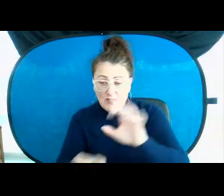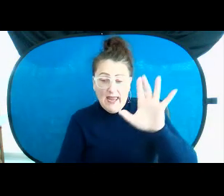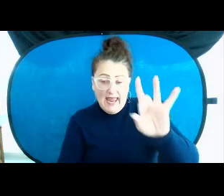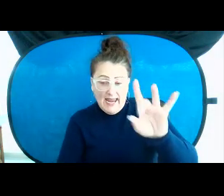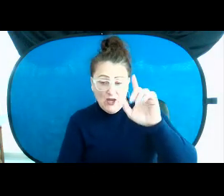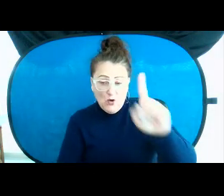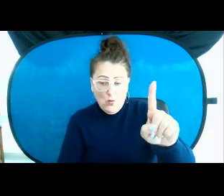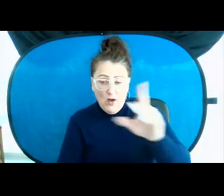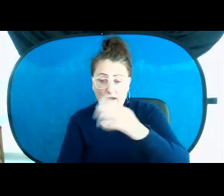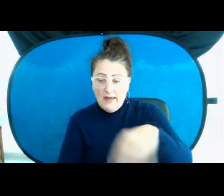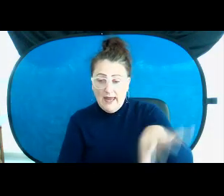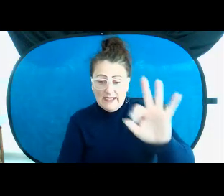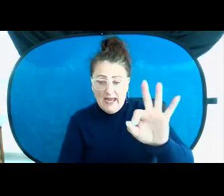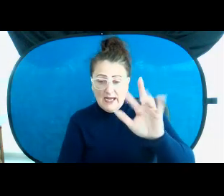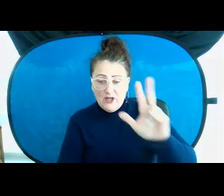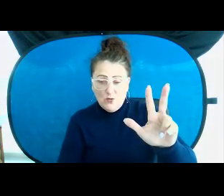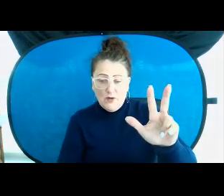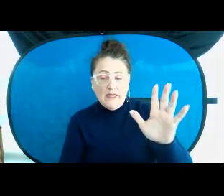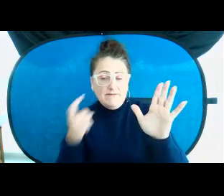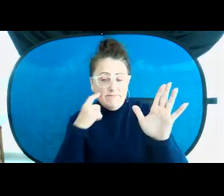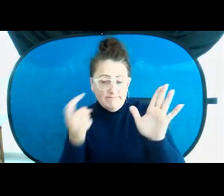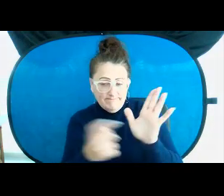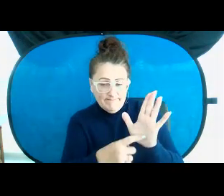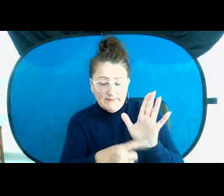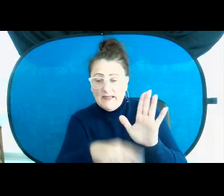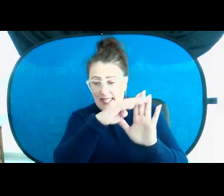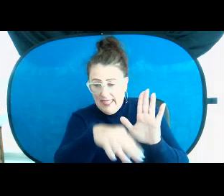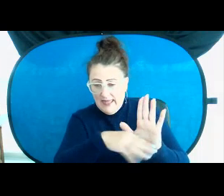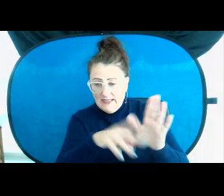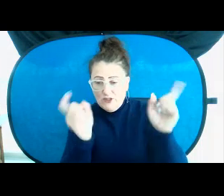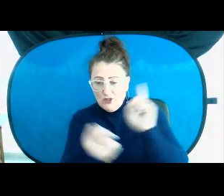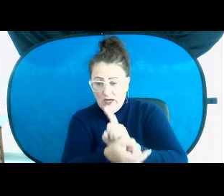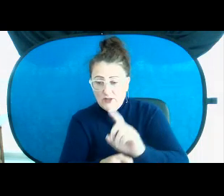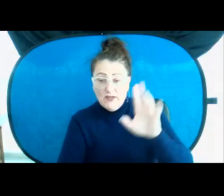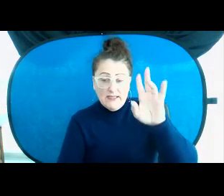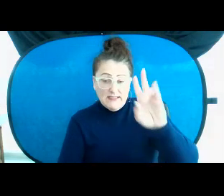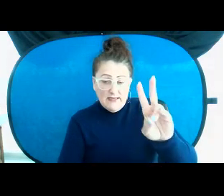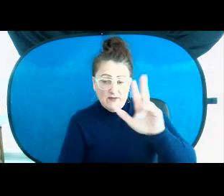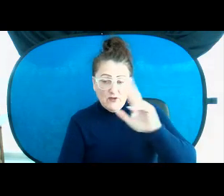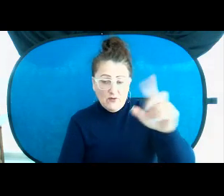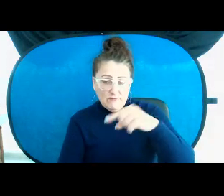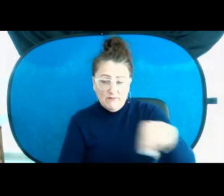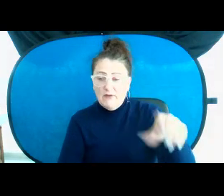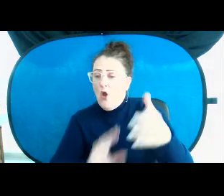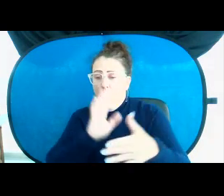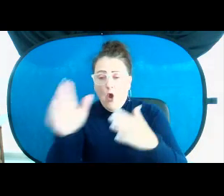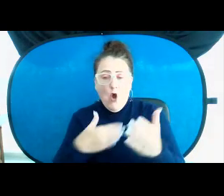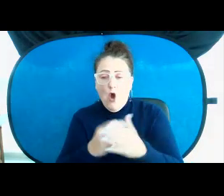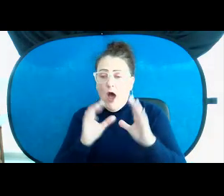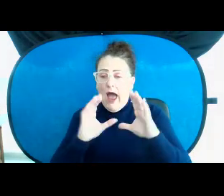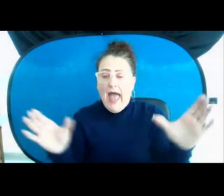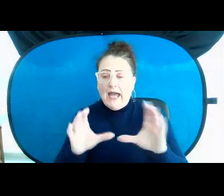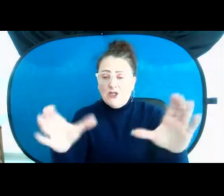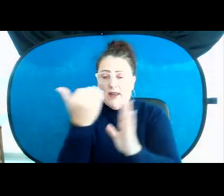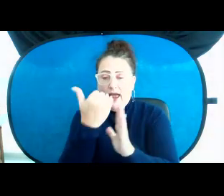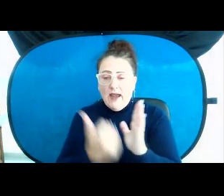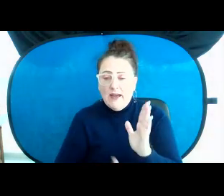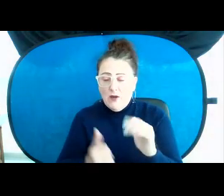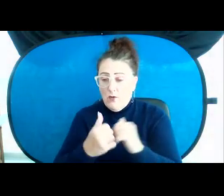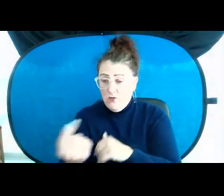identified on the change list. Tabs 78 through 92 are all action items for SHOP projects with at least one